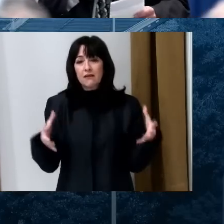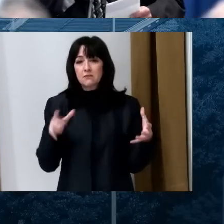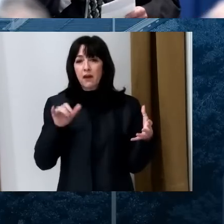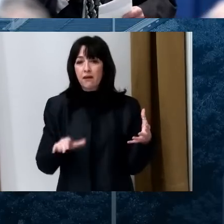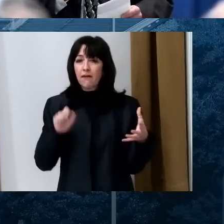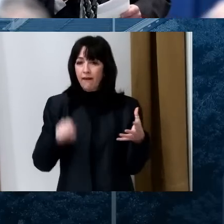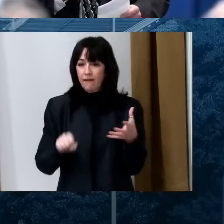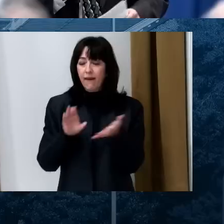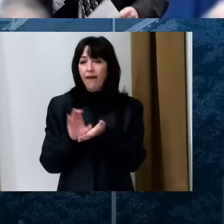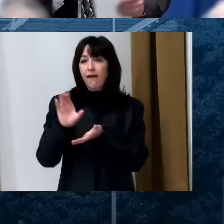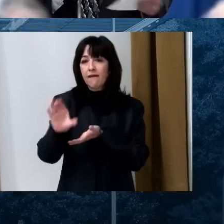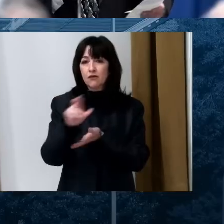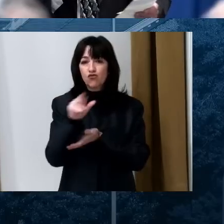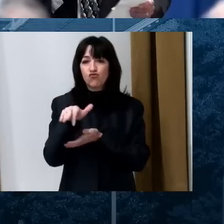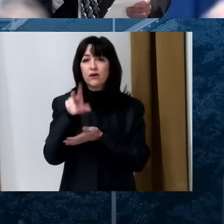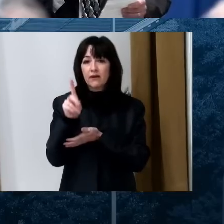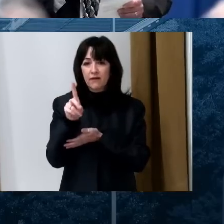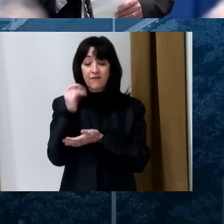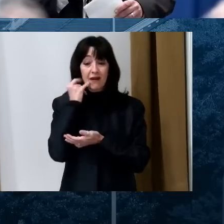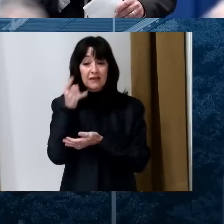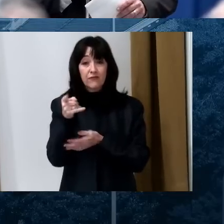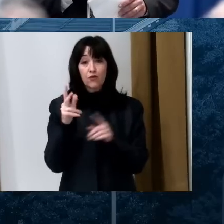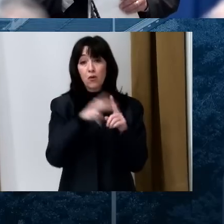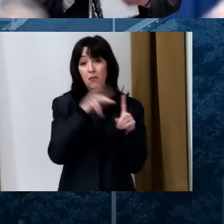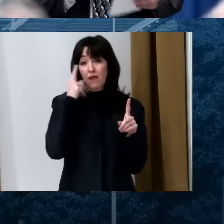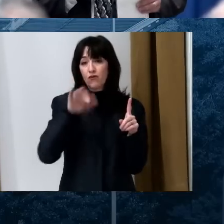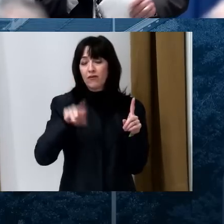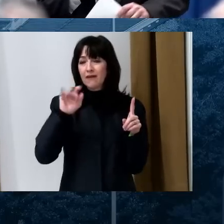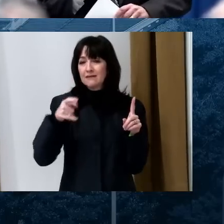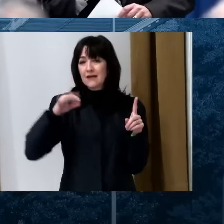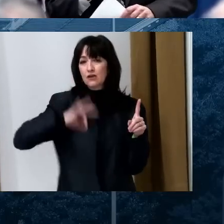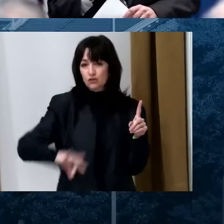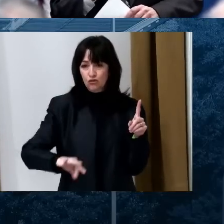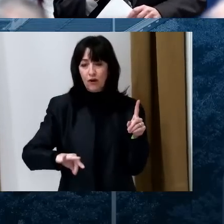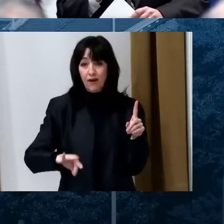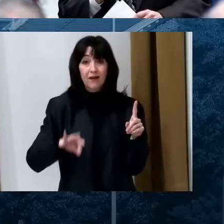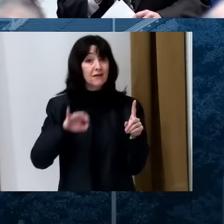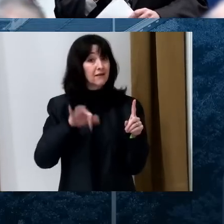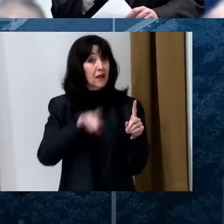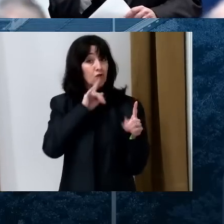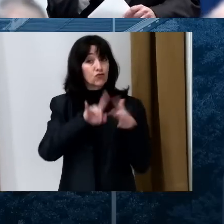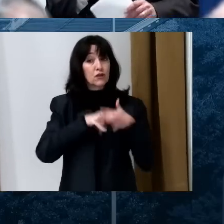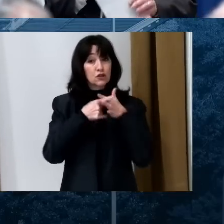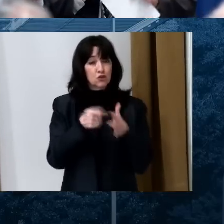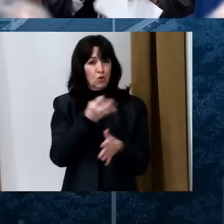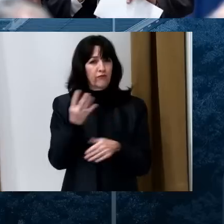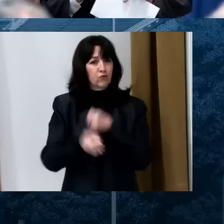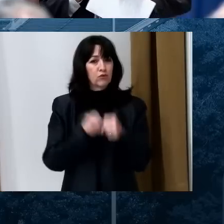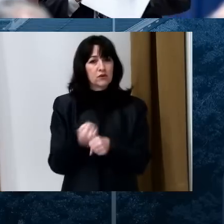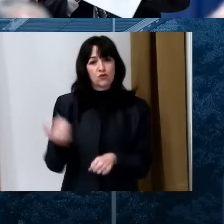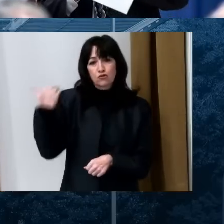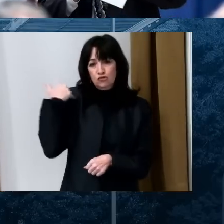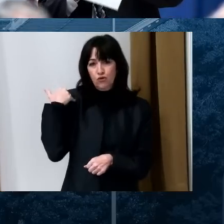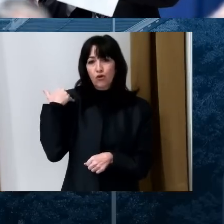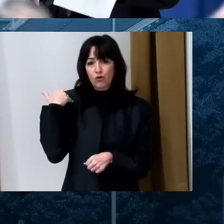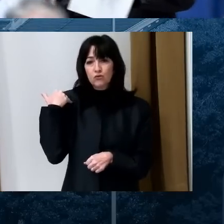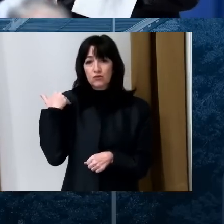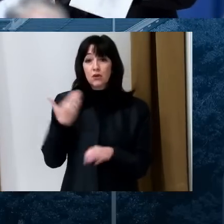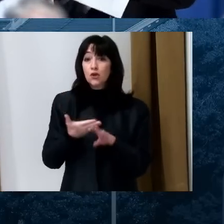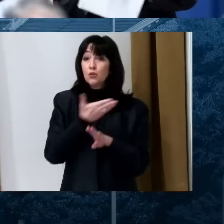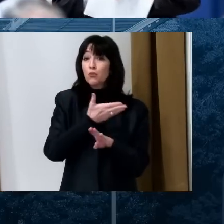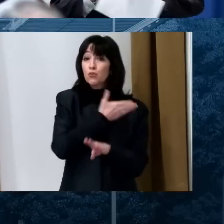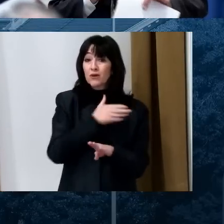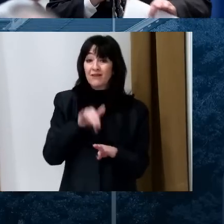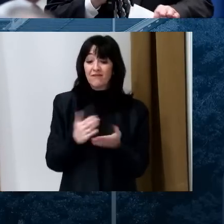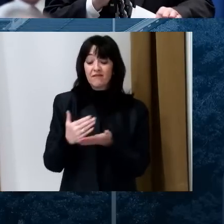refundability of the earned income tax credit. That's building on something that was done a few years ago, where we previously the earned income